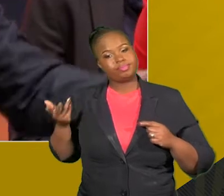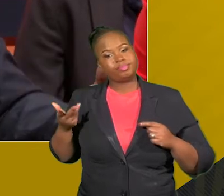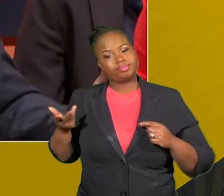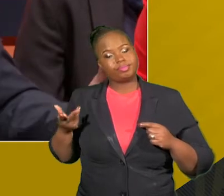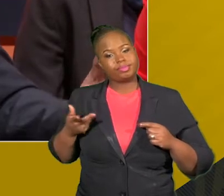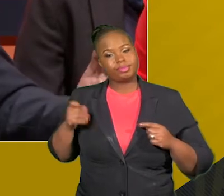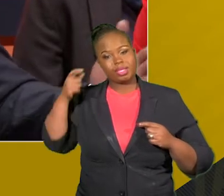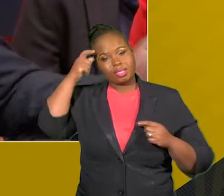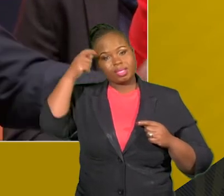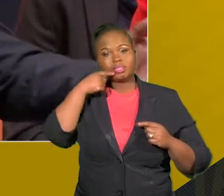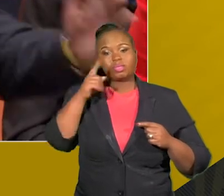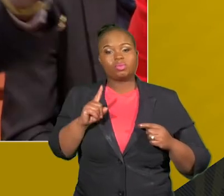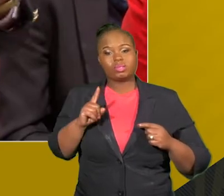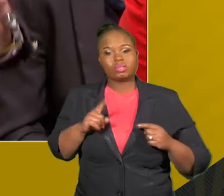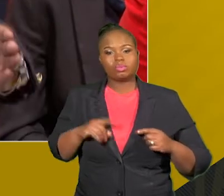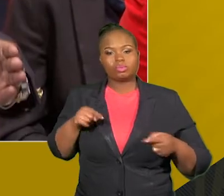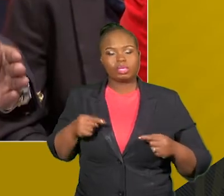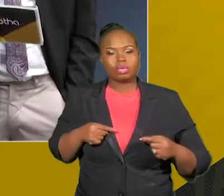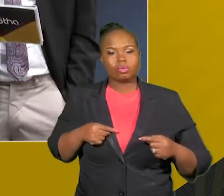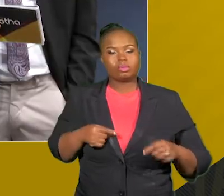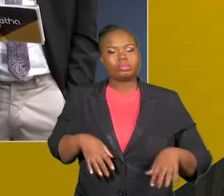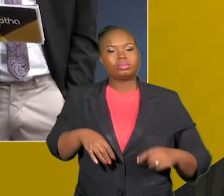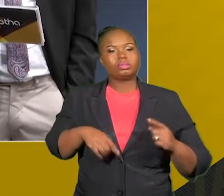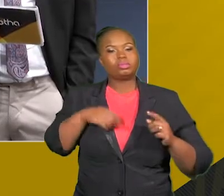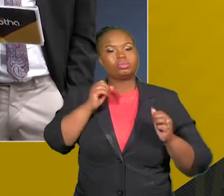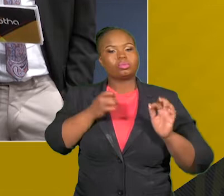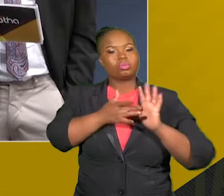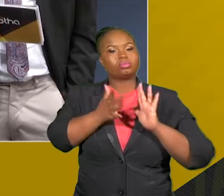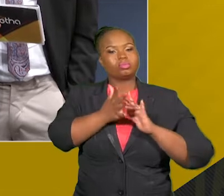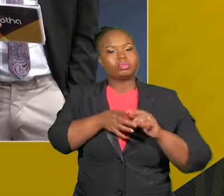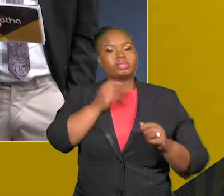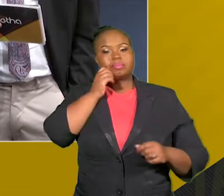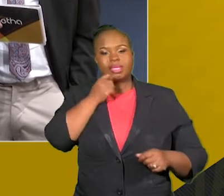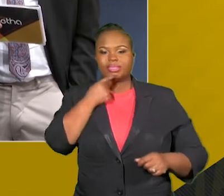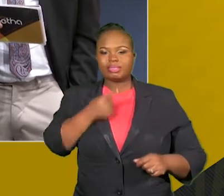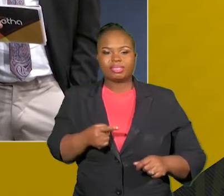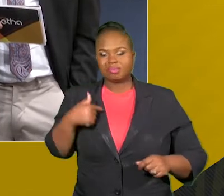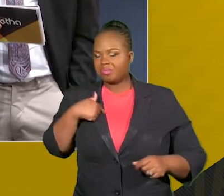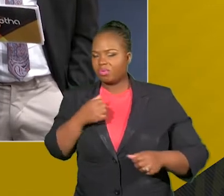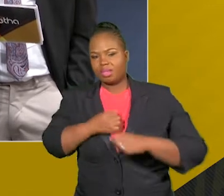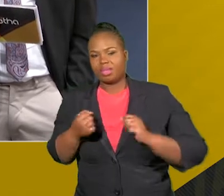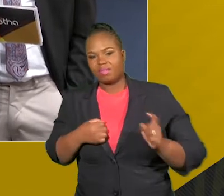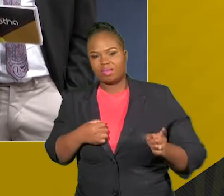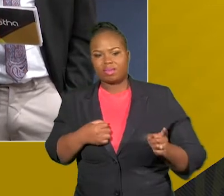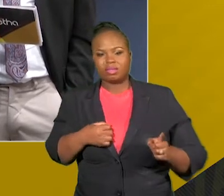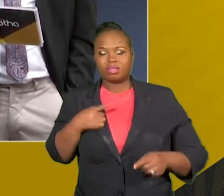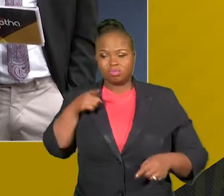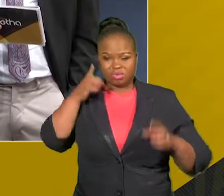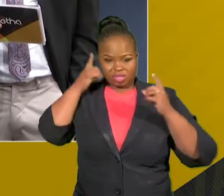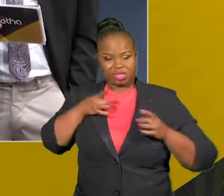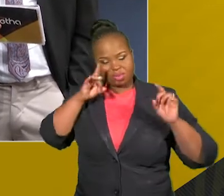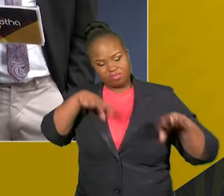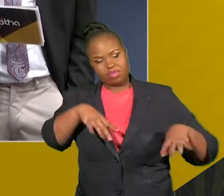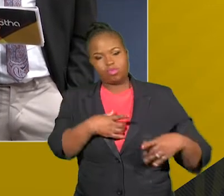the king, wathi you won't crucify that man. And then wenzani wageza izandla wathi I will never crucify this man. Yeah. You decide what